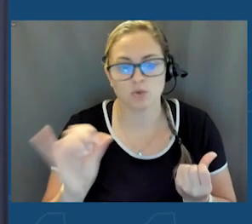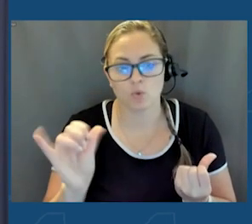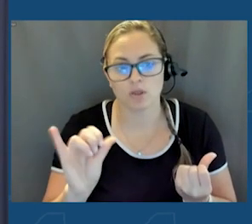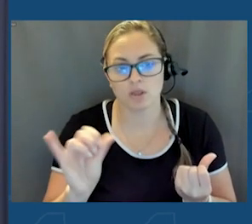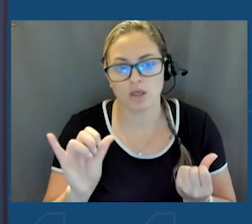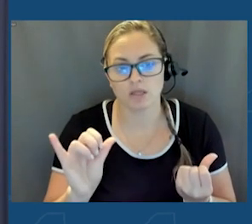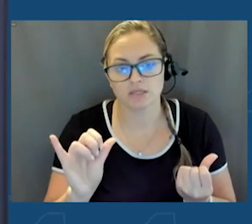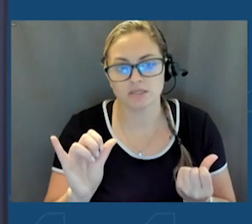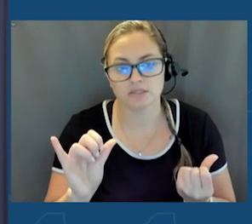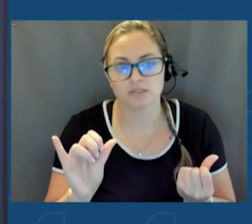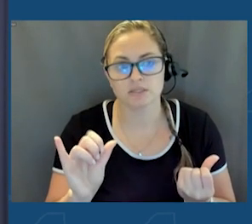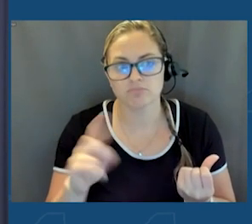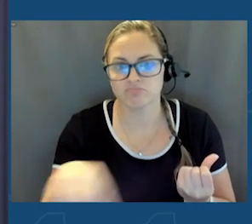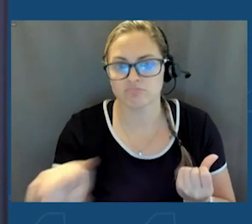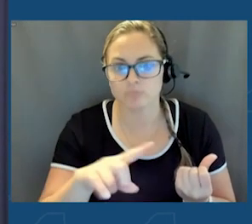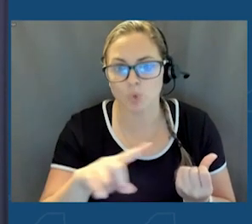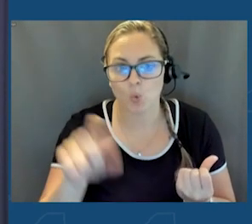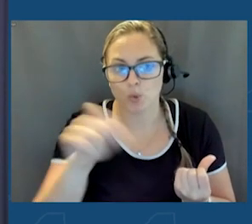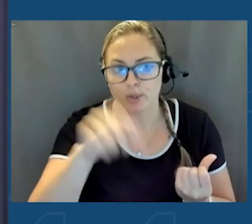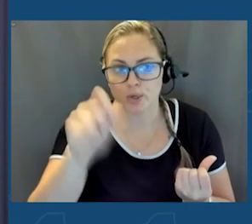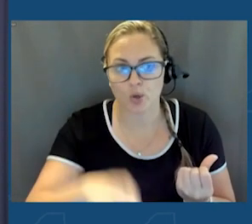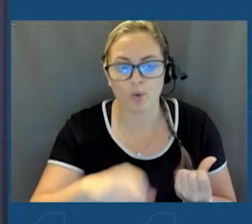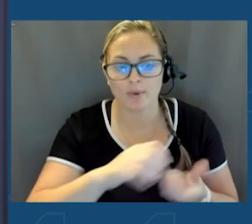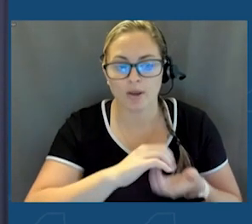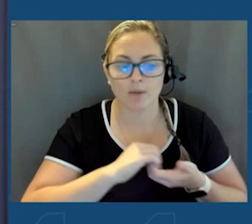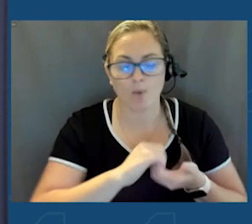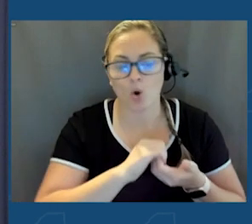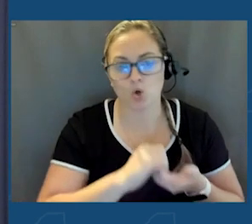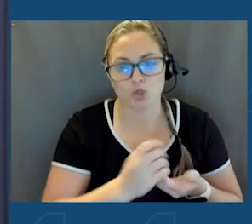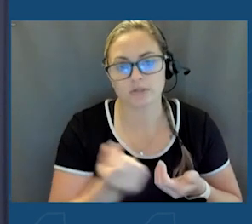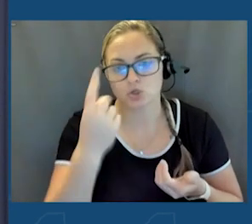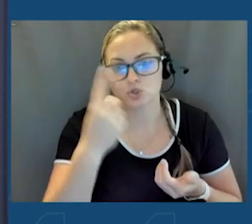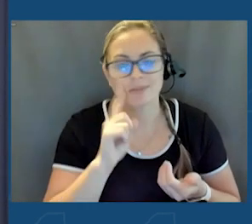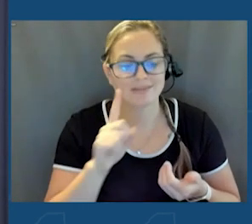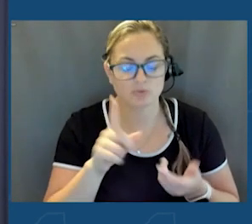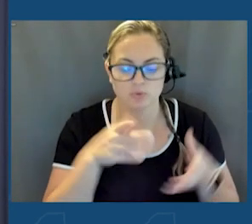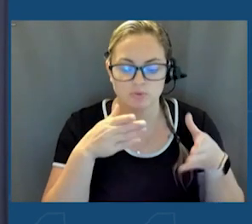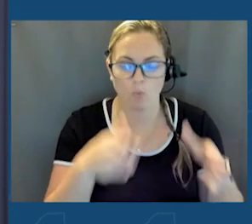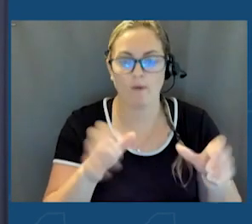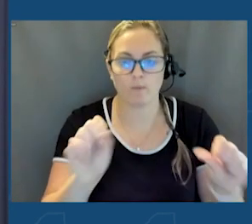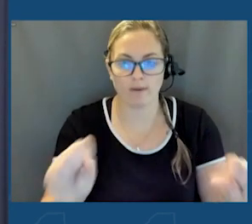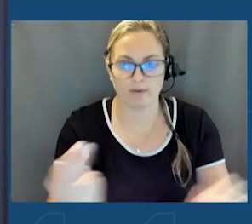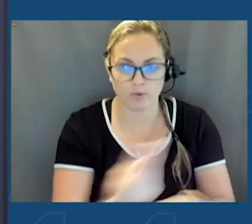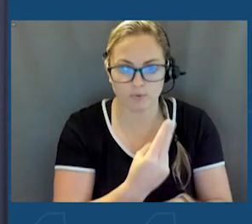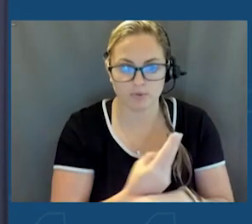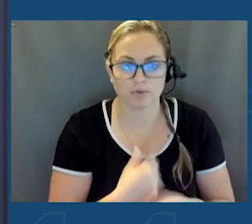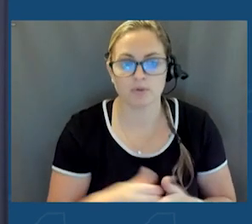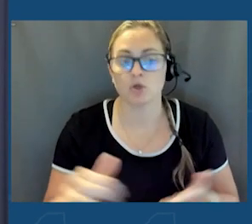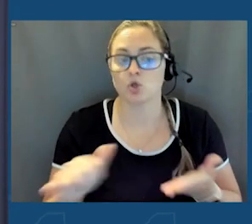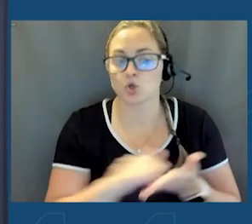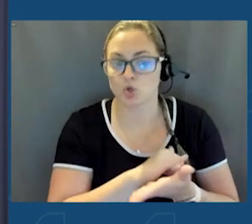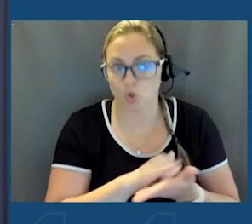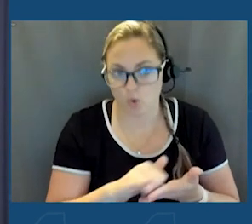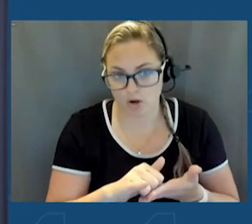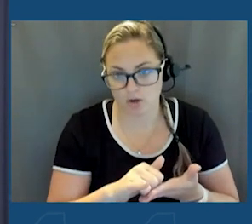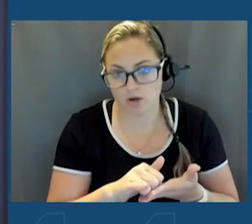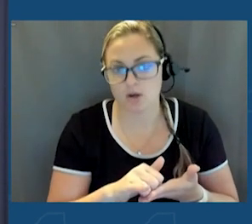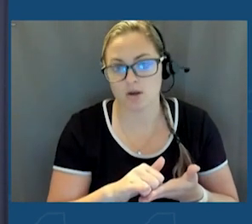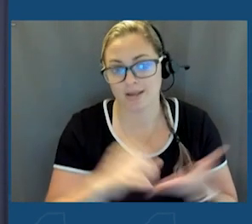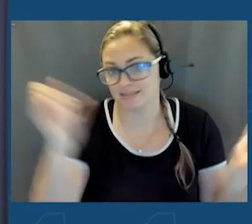those in Albany, our partners there that clearly understood this was the pathway to go. New York is the